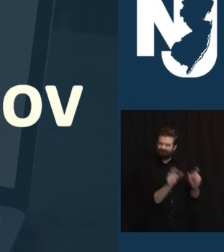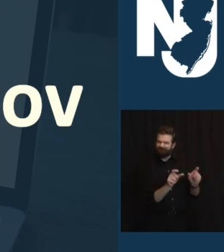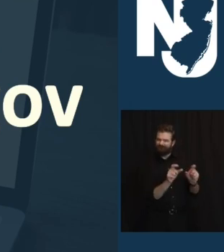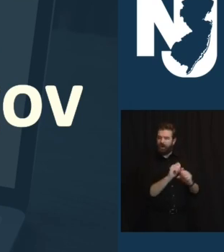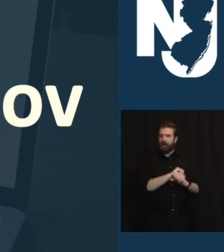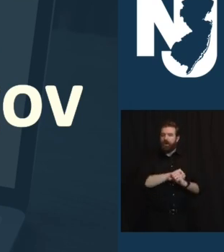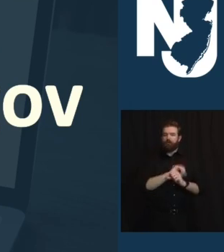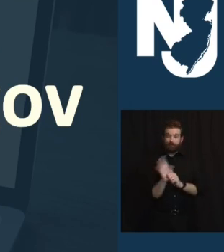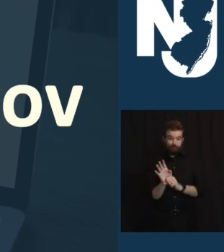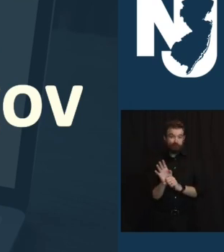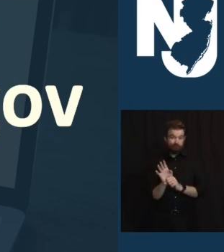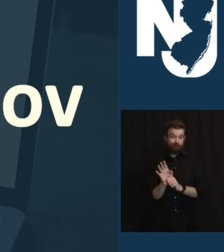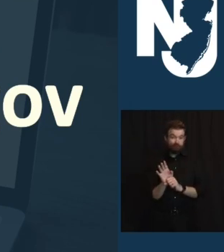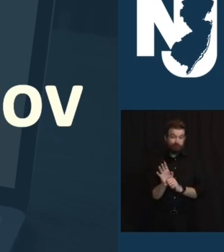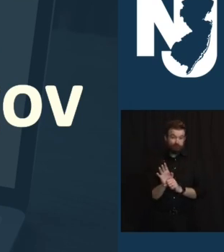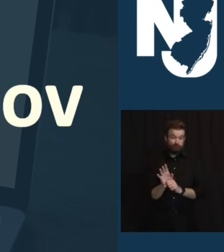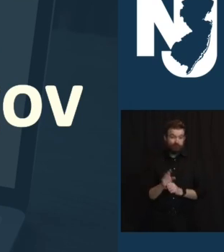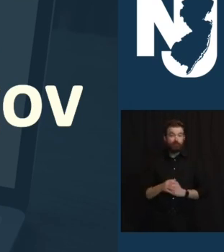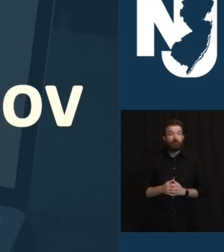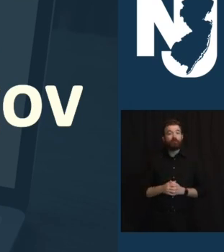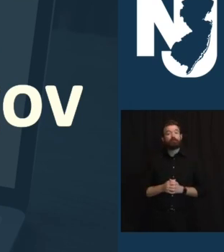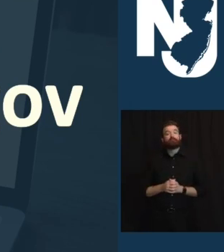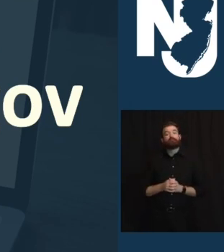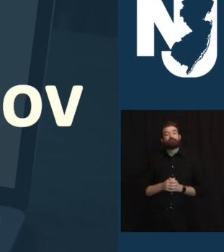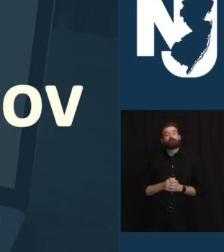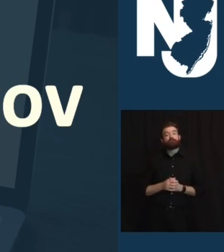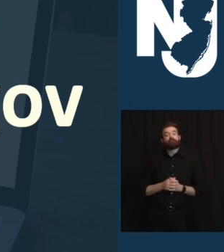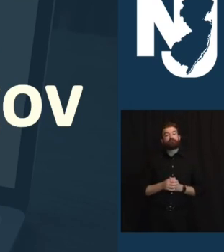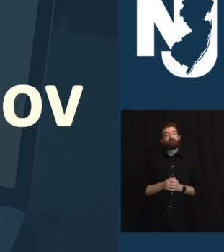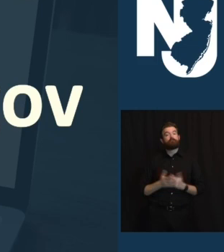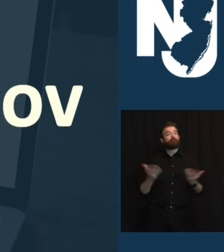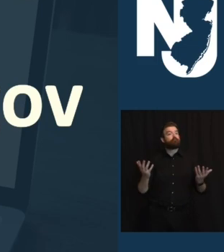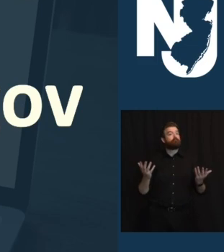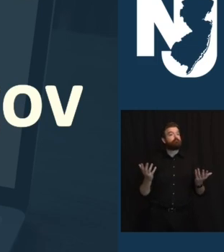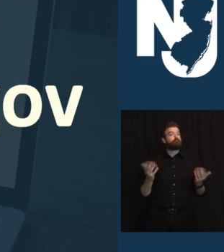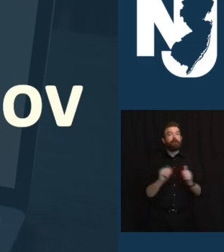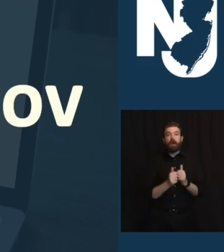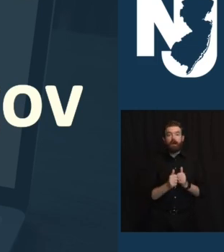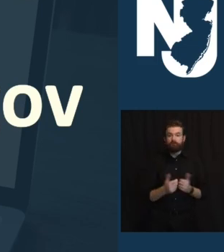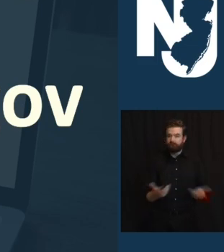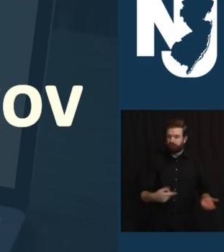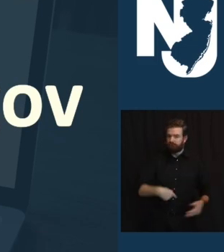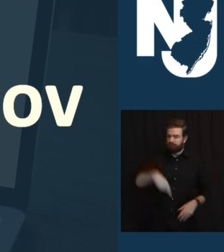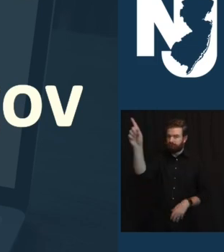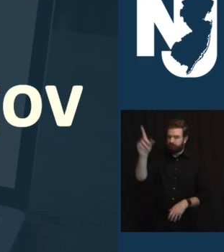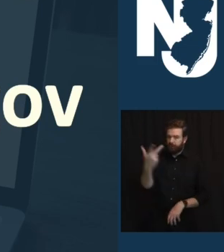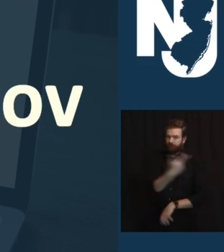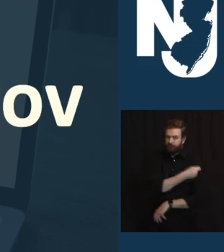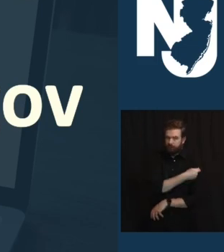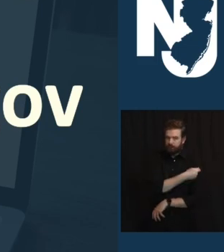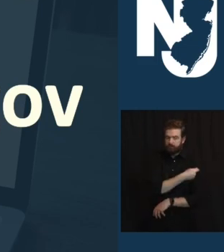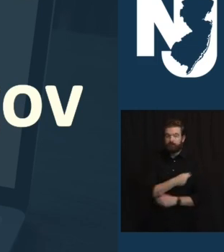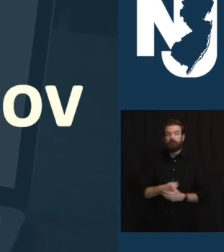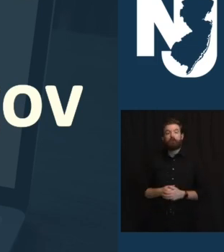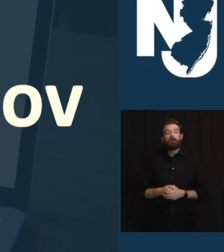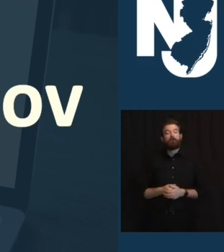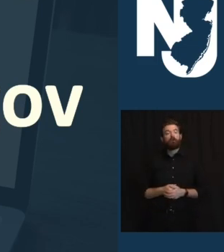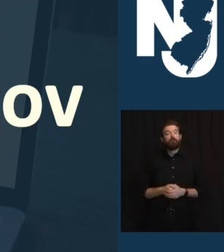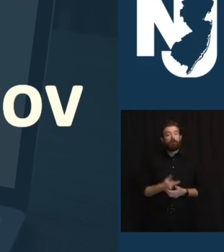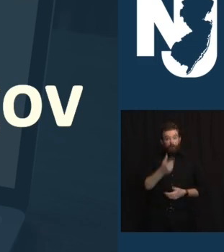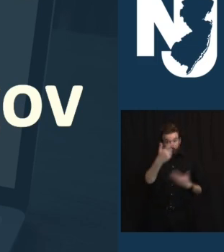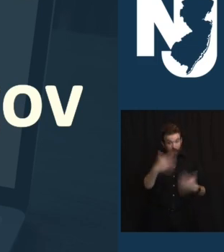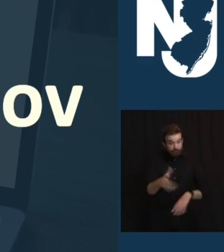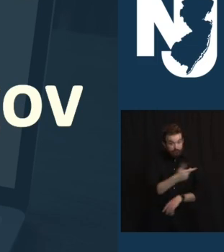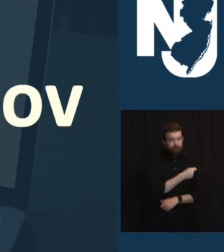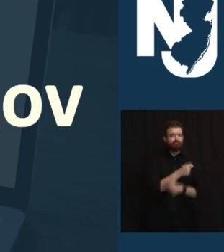folks, go out, get vaccinated. If you've been vaccinated, but you know a neighbor, a family member, a friend,